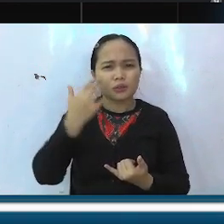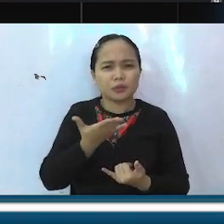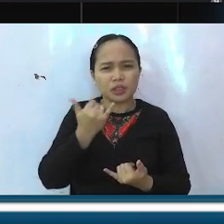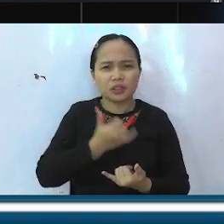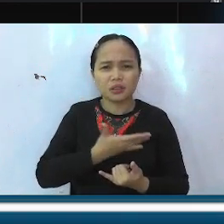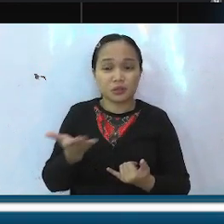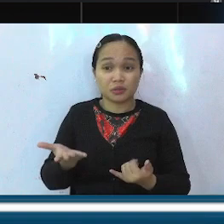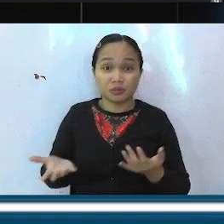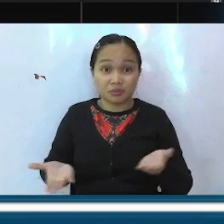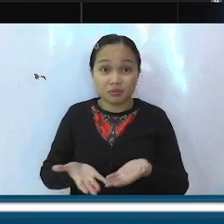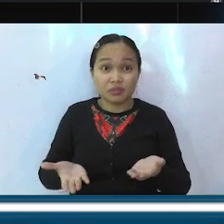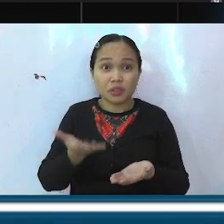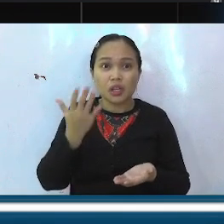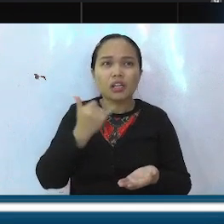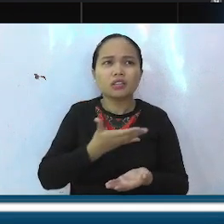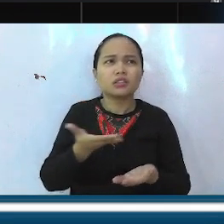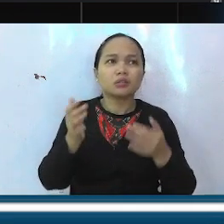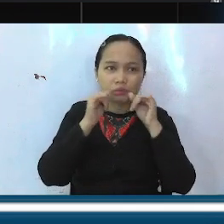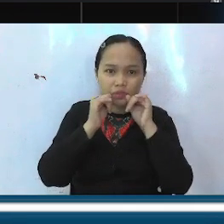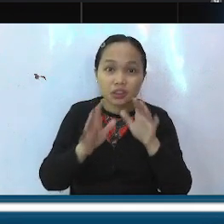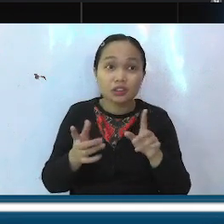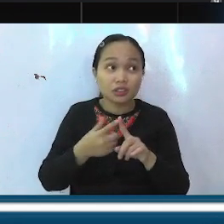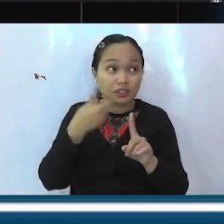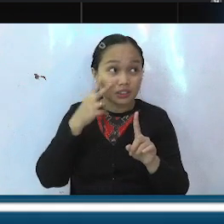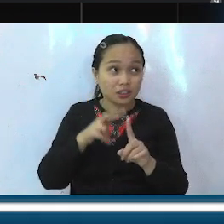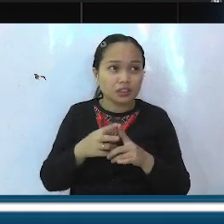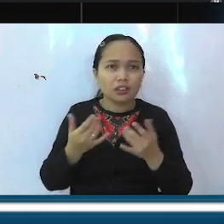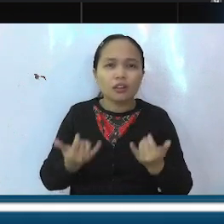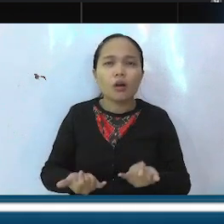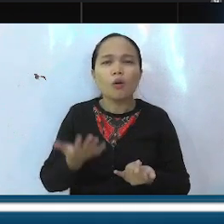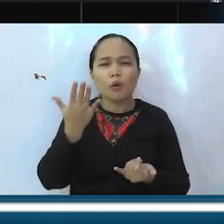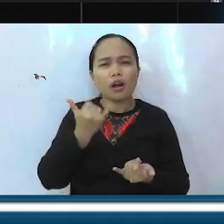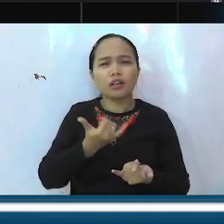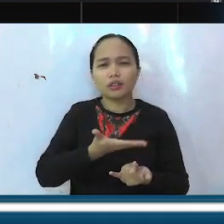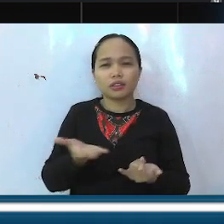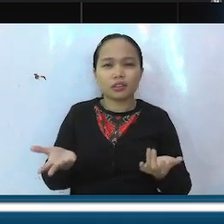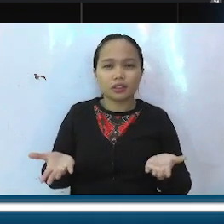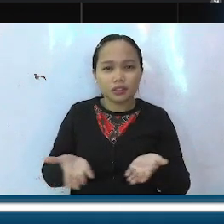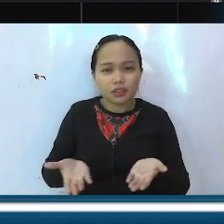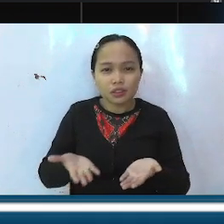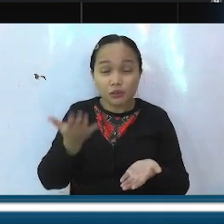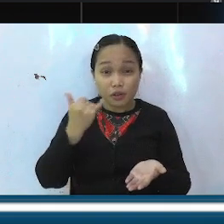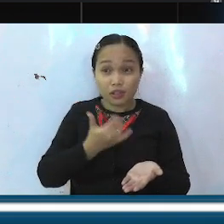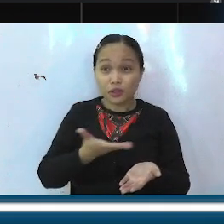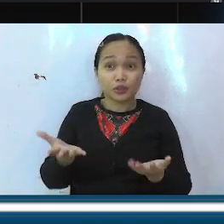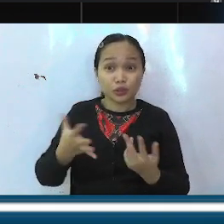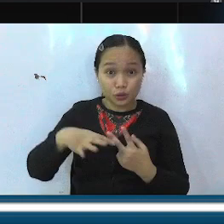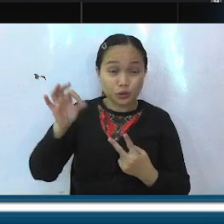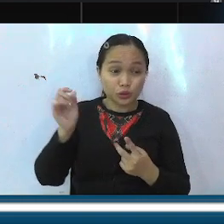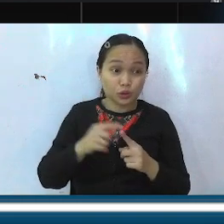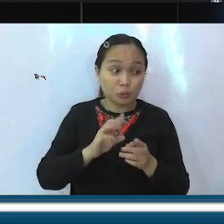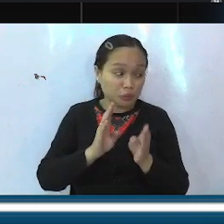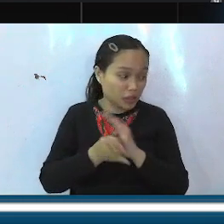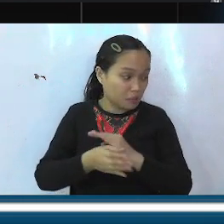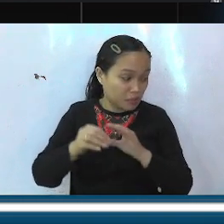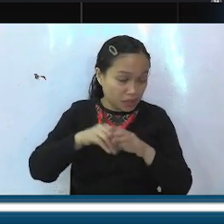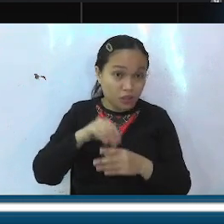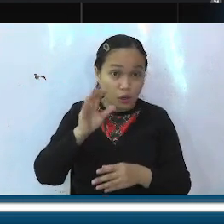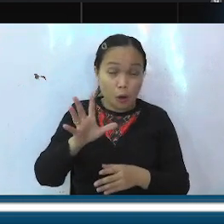it's a blessing that you had to see this. The reason why you are here because you choose to be on your primary position. Oh, man.